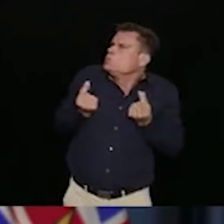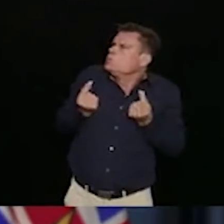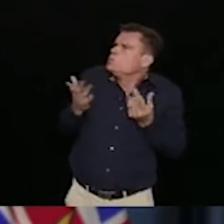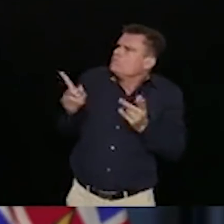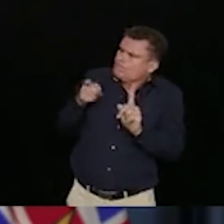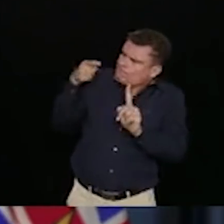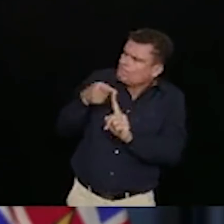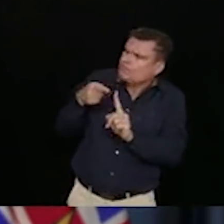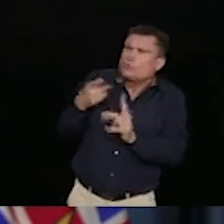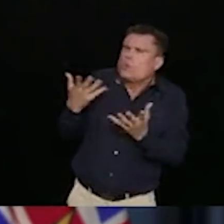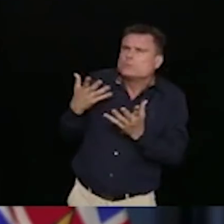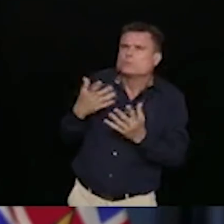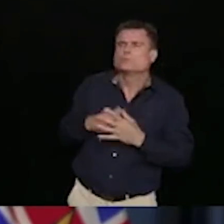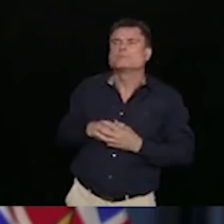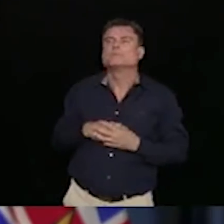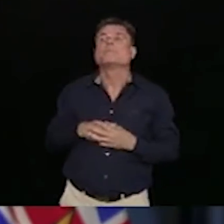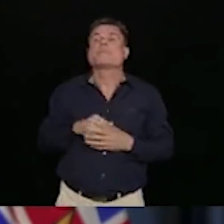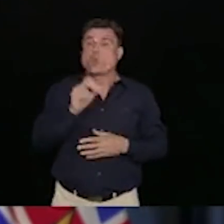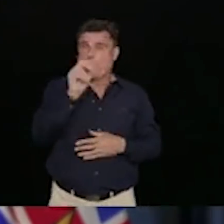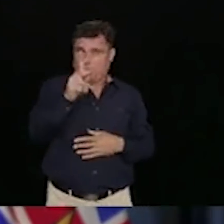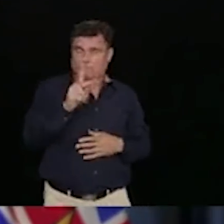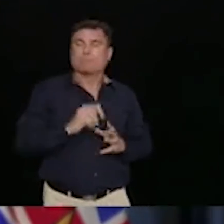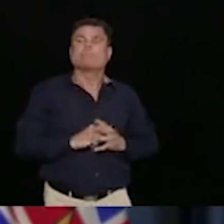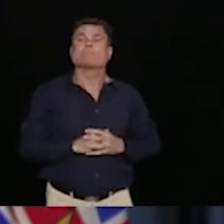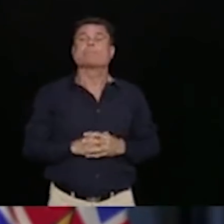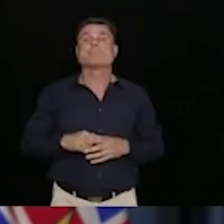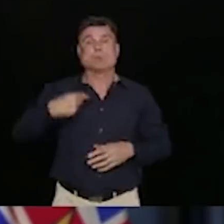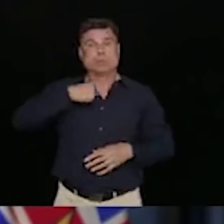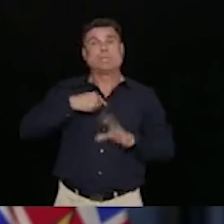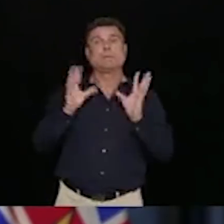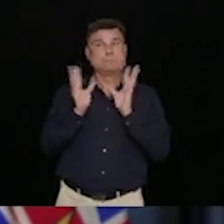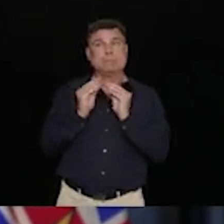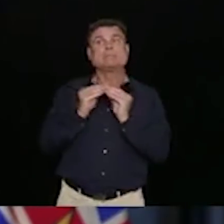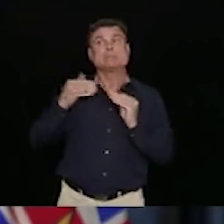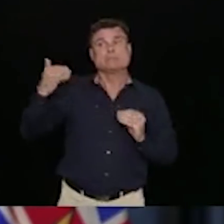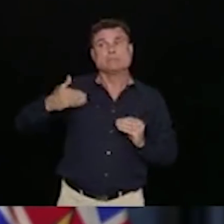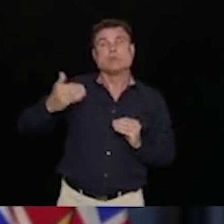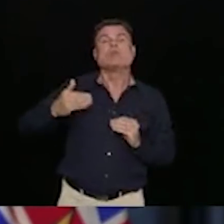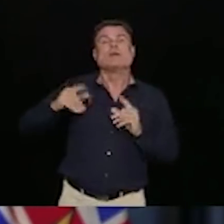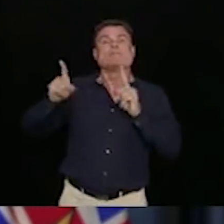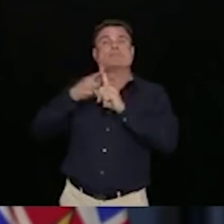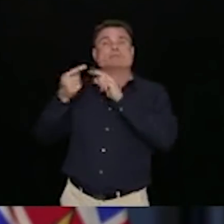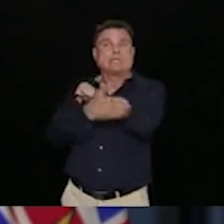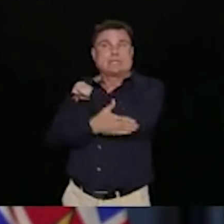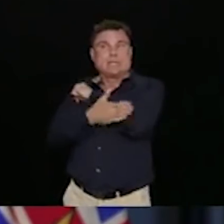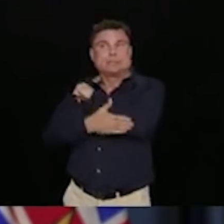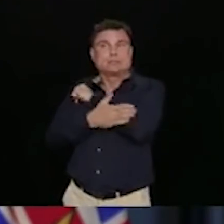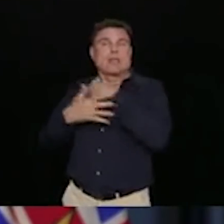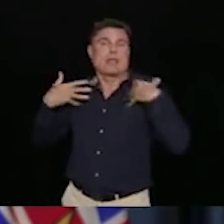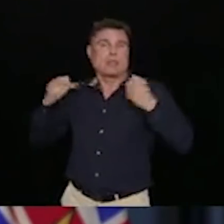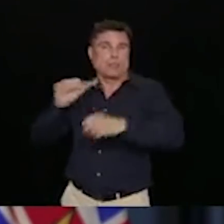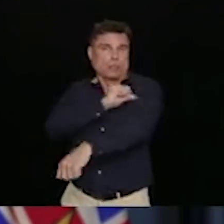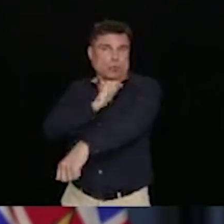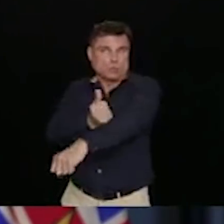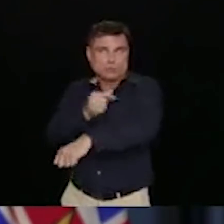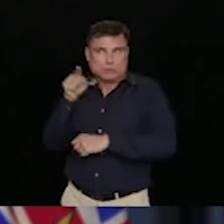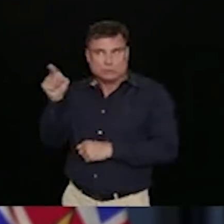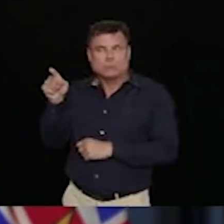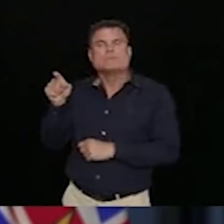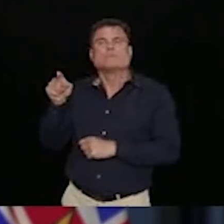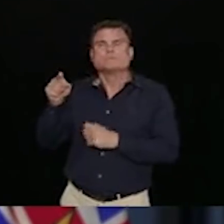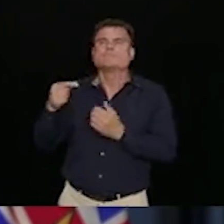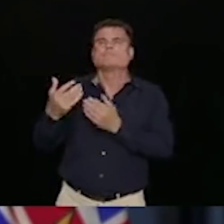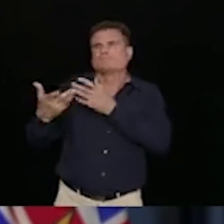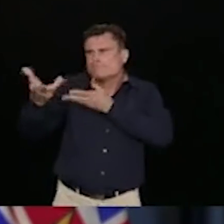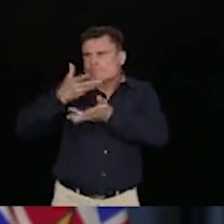Well, we consulted with the First Nations Health Authority about the legislation that's before the House. We have worked